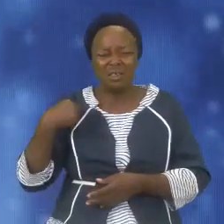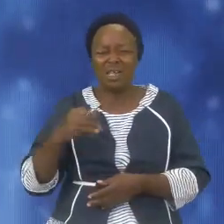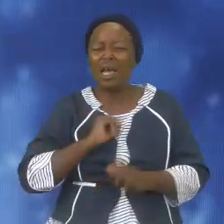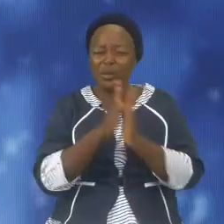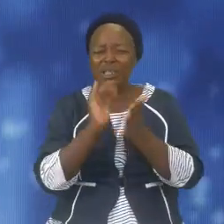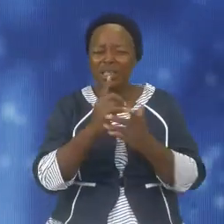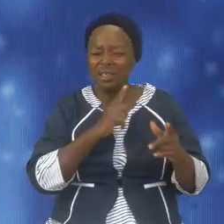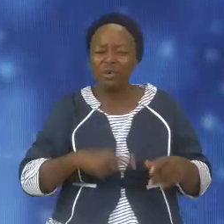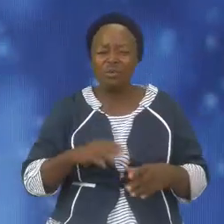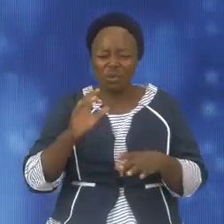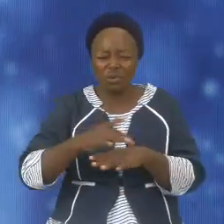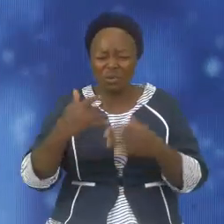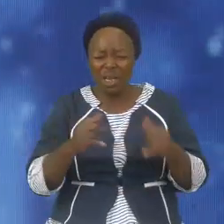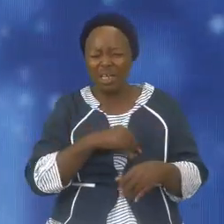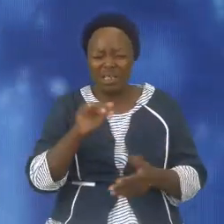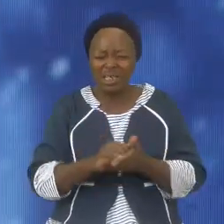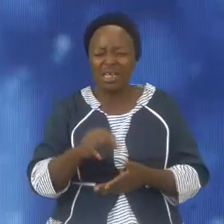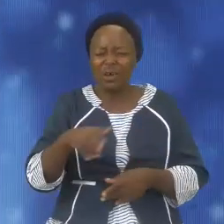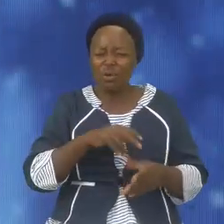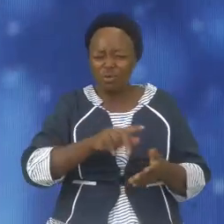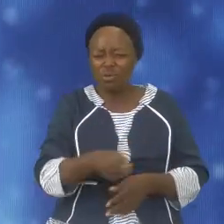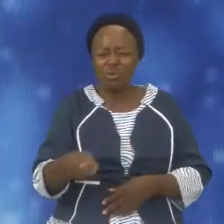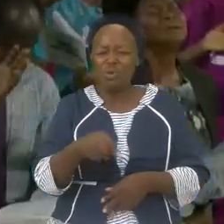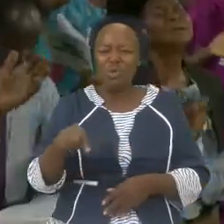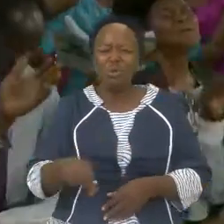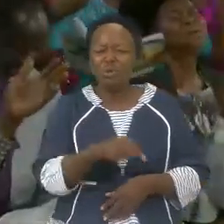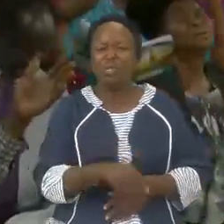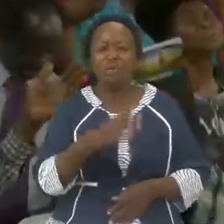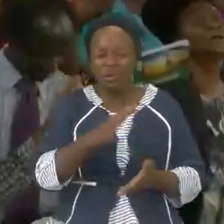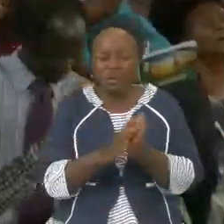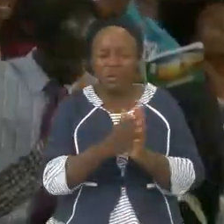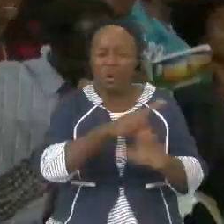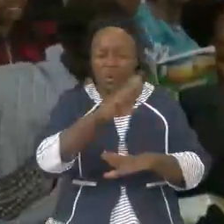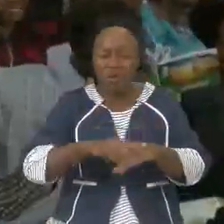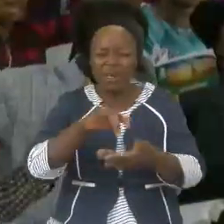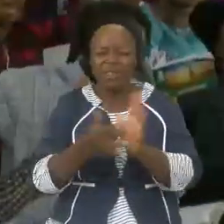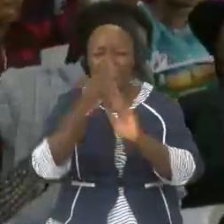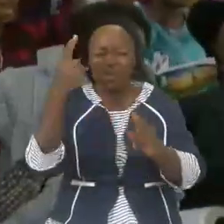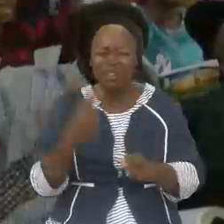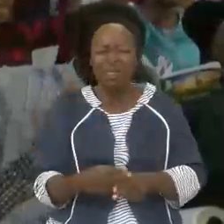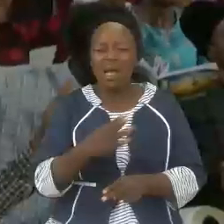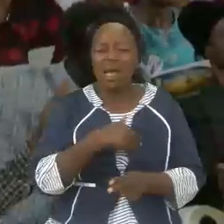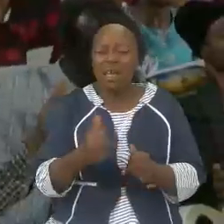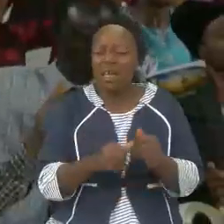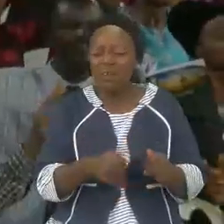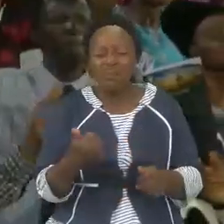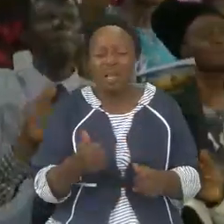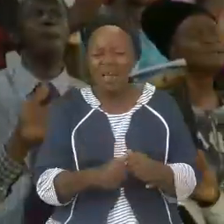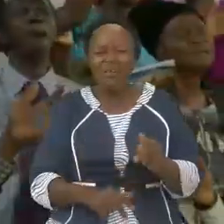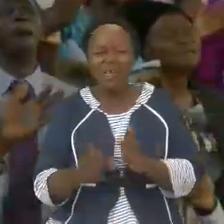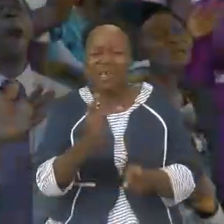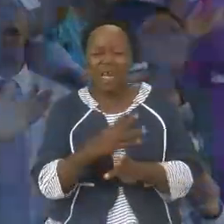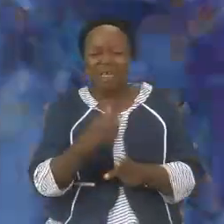leg or those legs will become normal in Jesus' name. Every form of swelling,